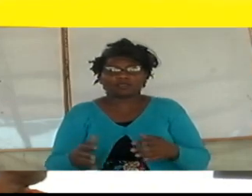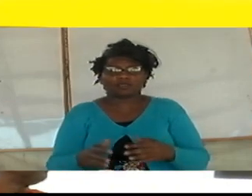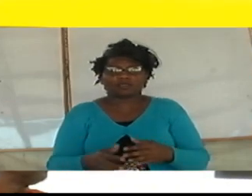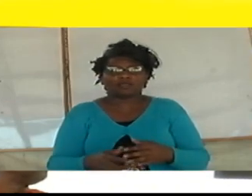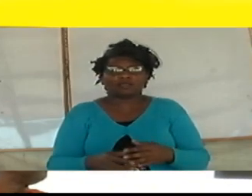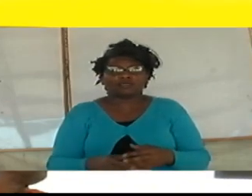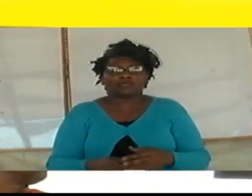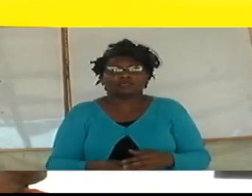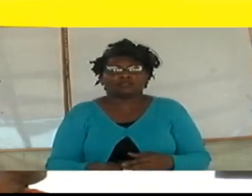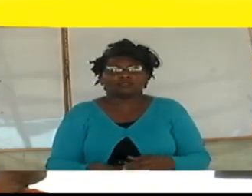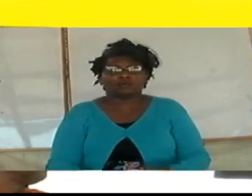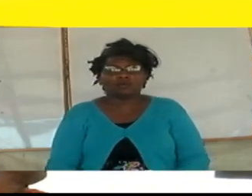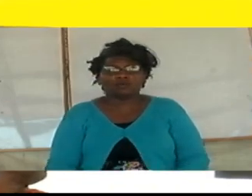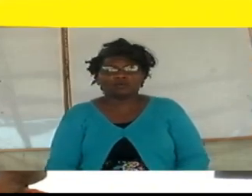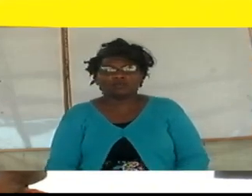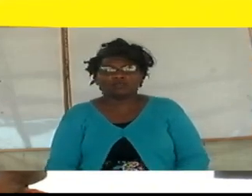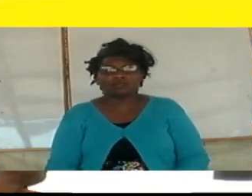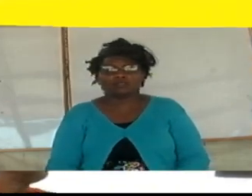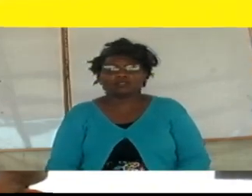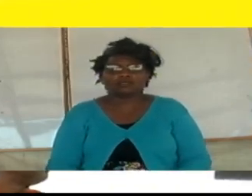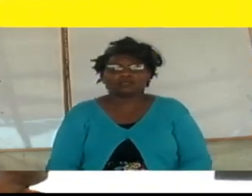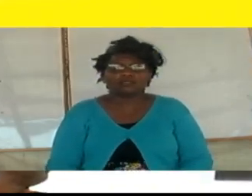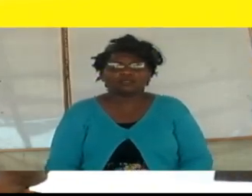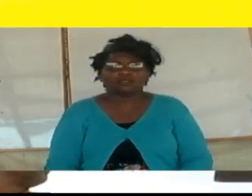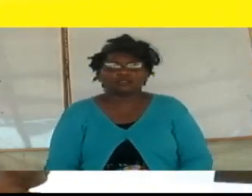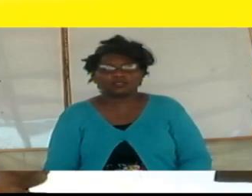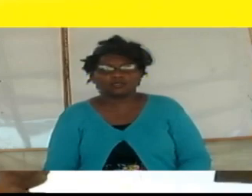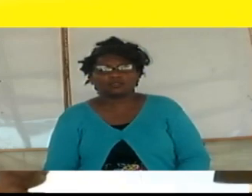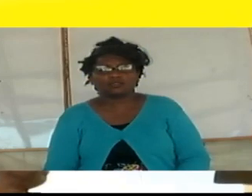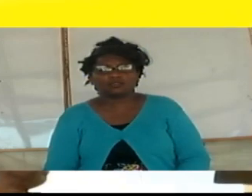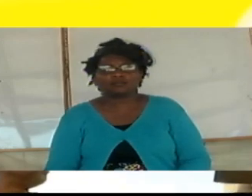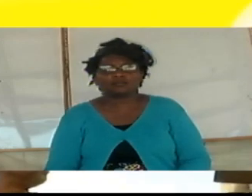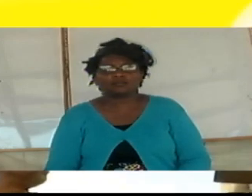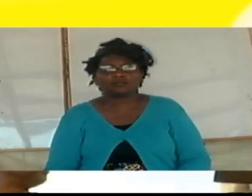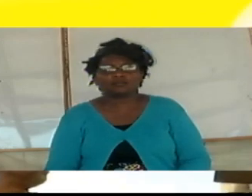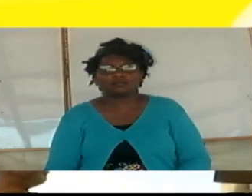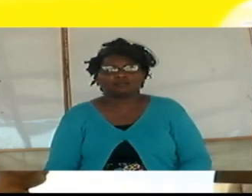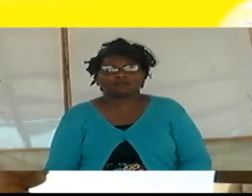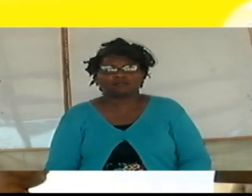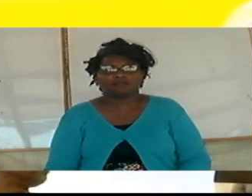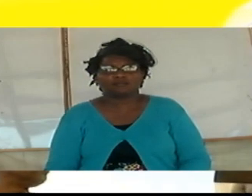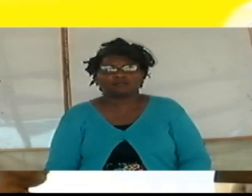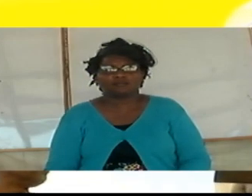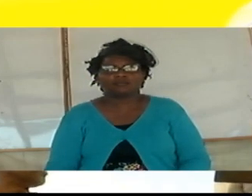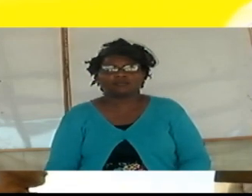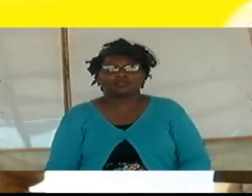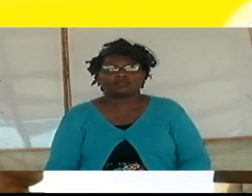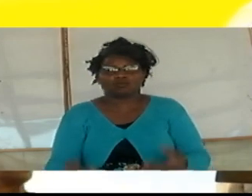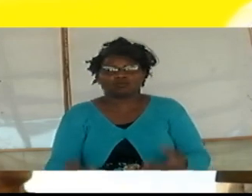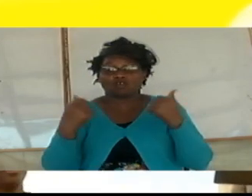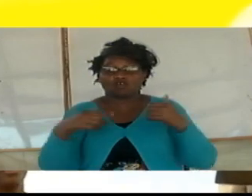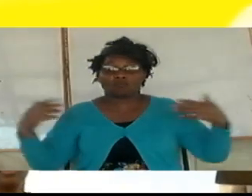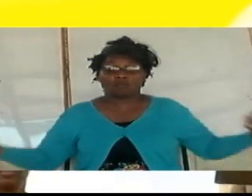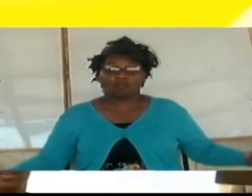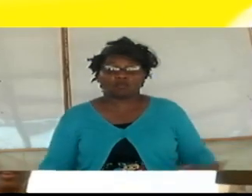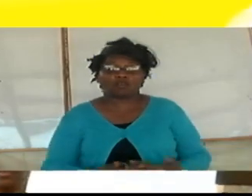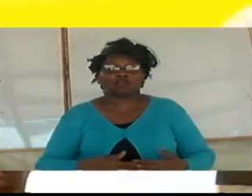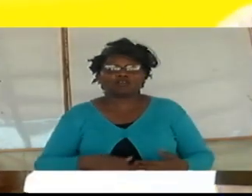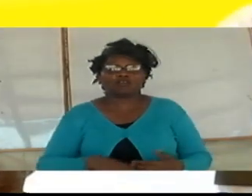leave his testimony. Praise God. I would ask him to sing, but I don't know him as a singer. He can